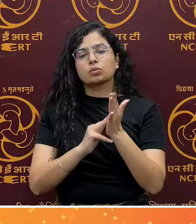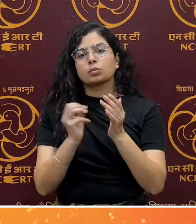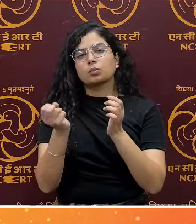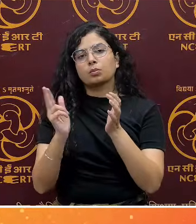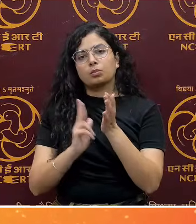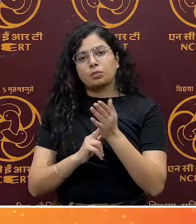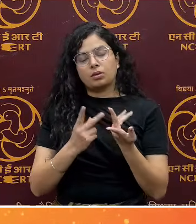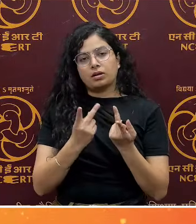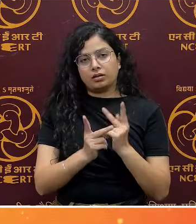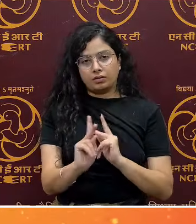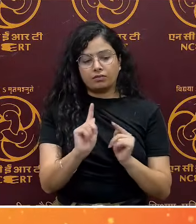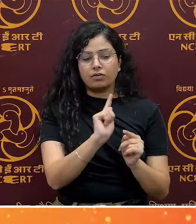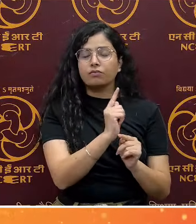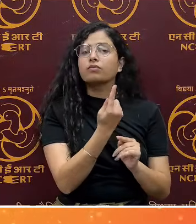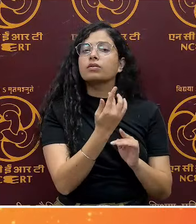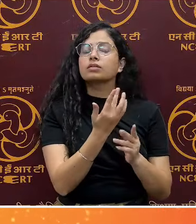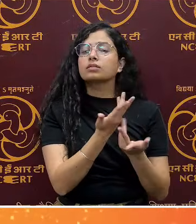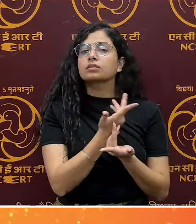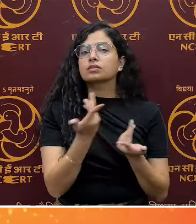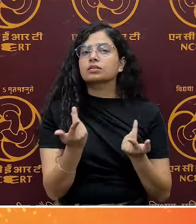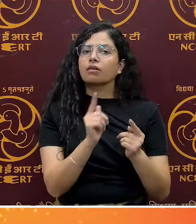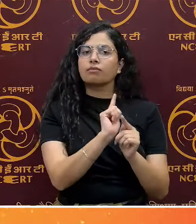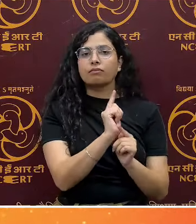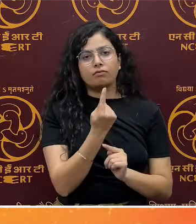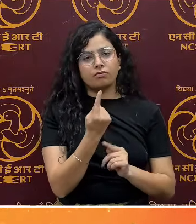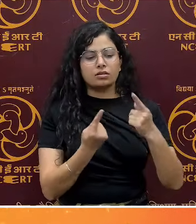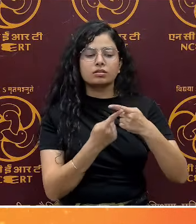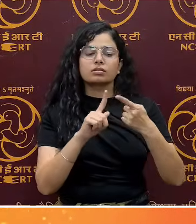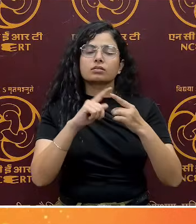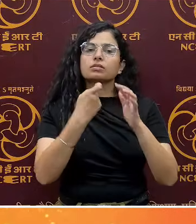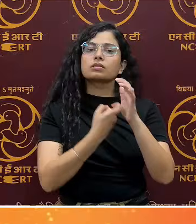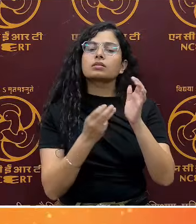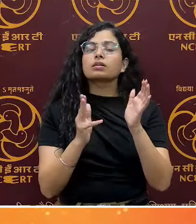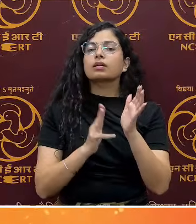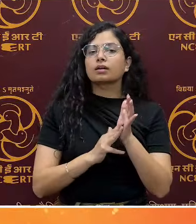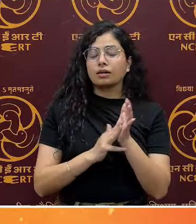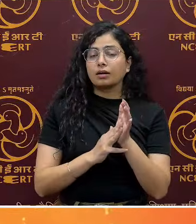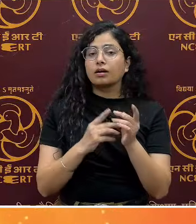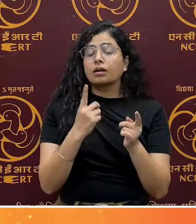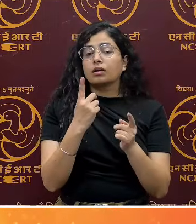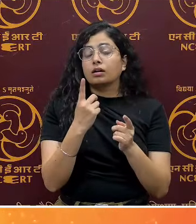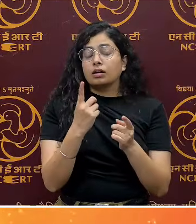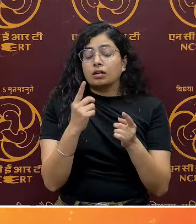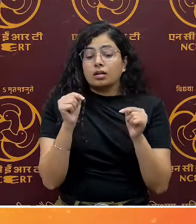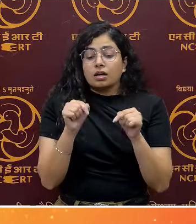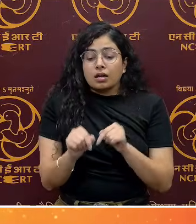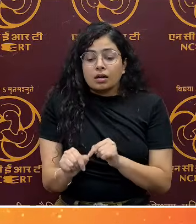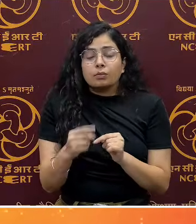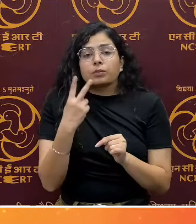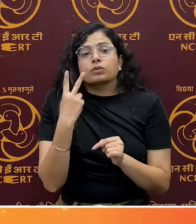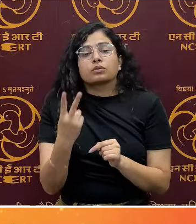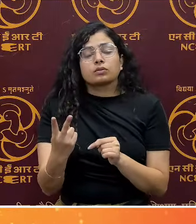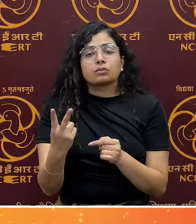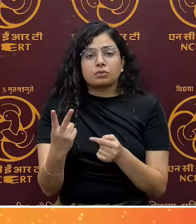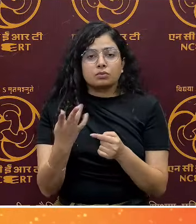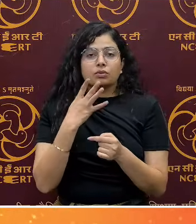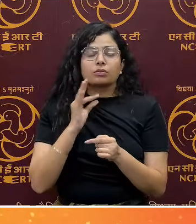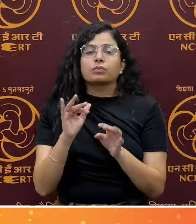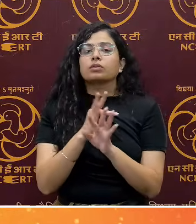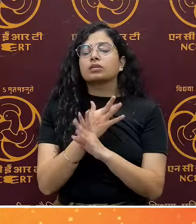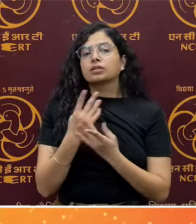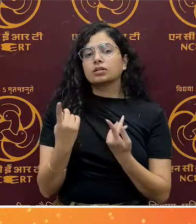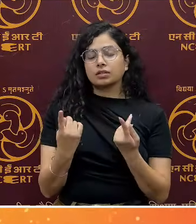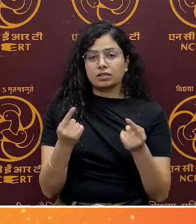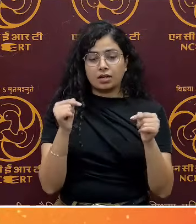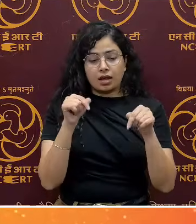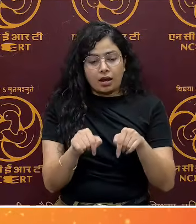first term is known as the first term. It is known as first term. And so there are two things important: first term and the common difference, through which we